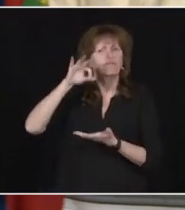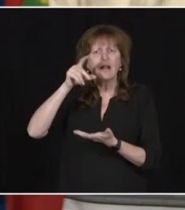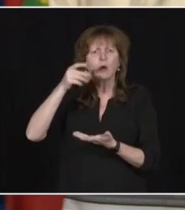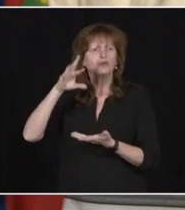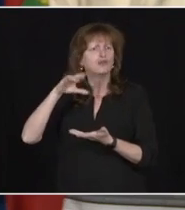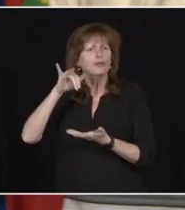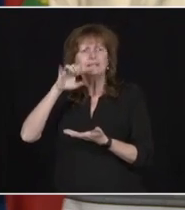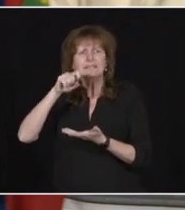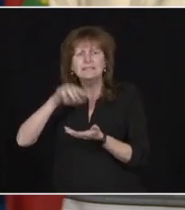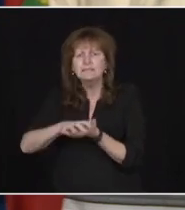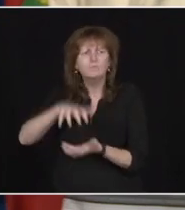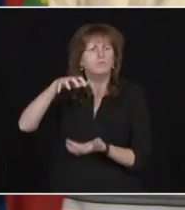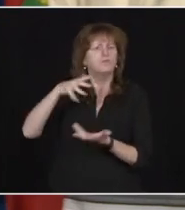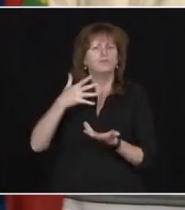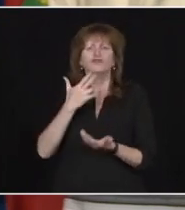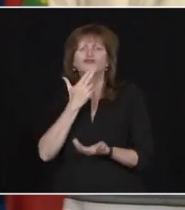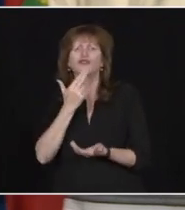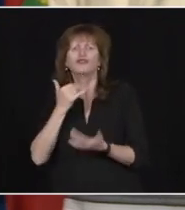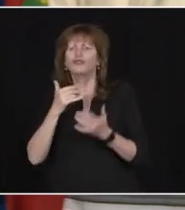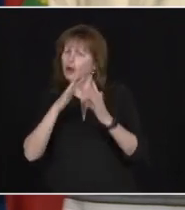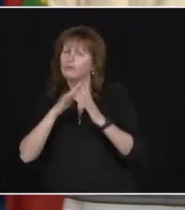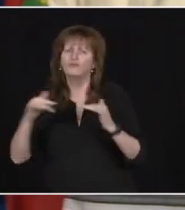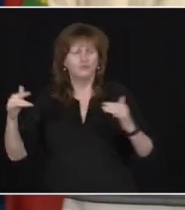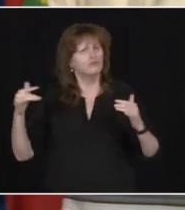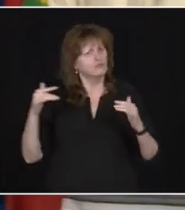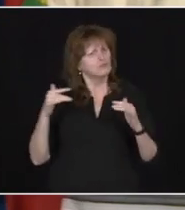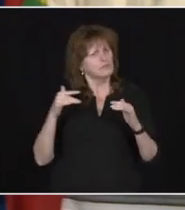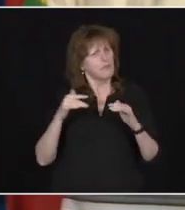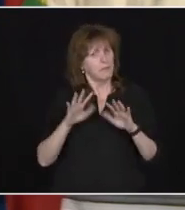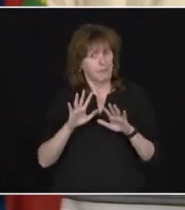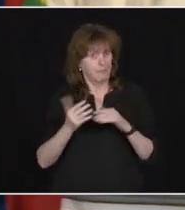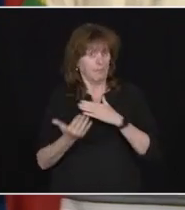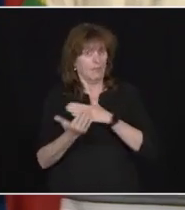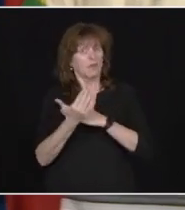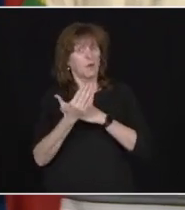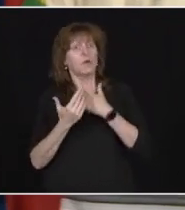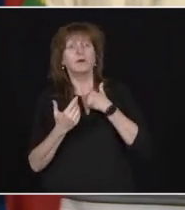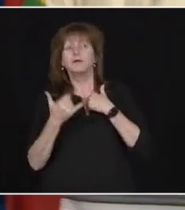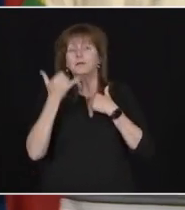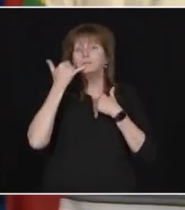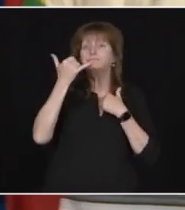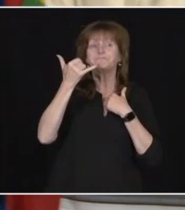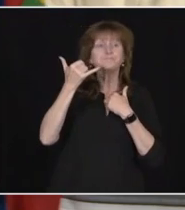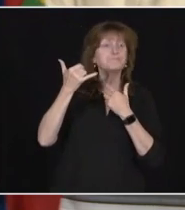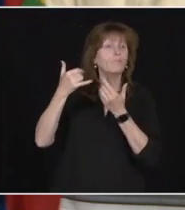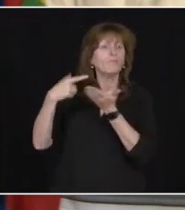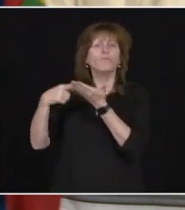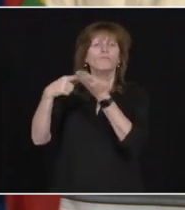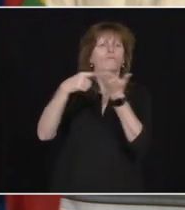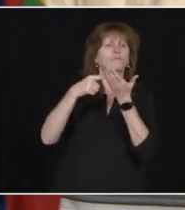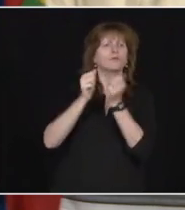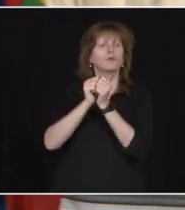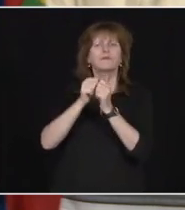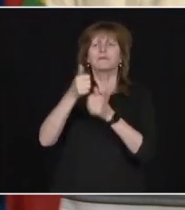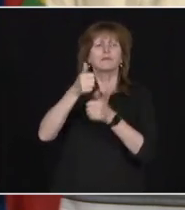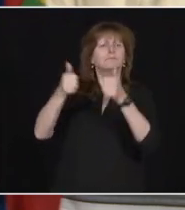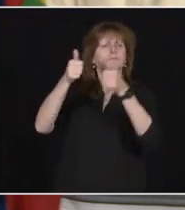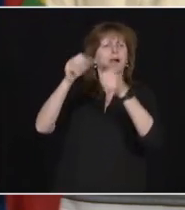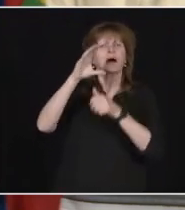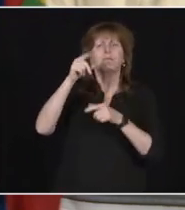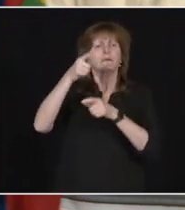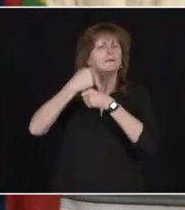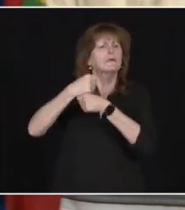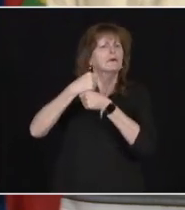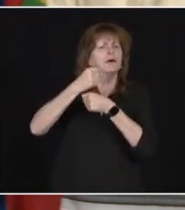morning, I had a phone call with many of the leaders of our consumer goods and food supply chain companies. They've been